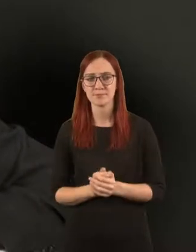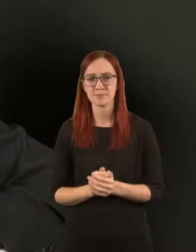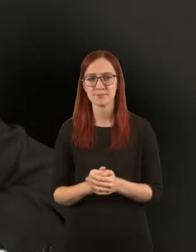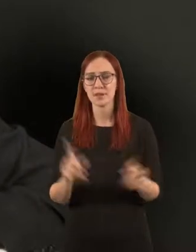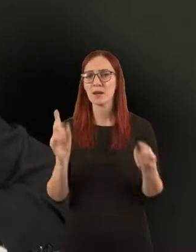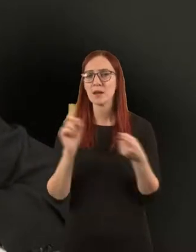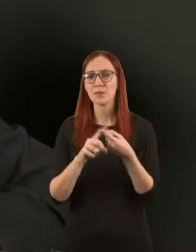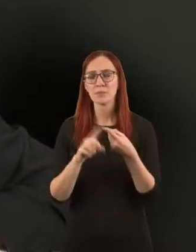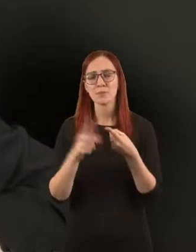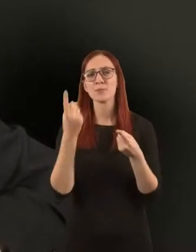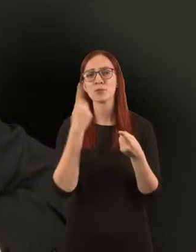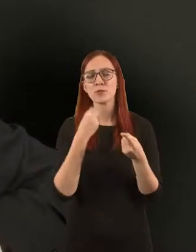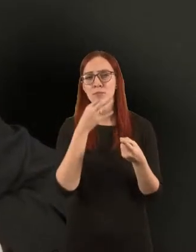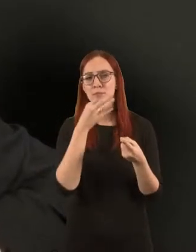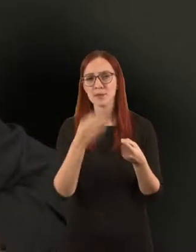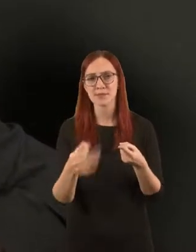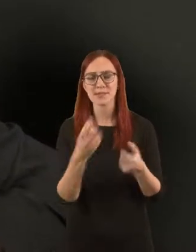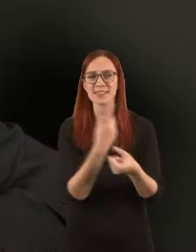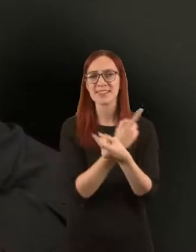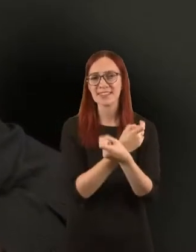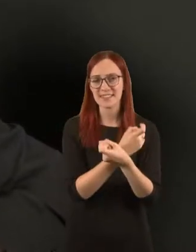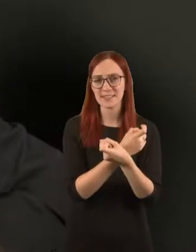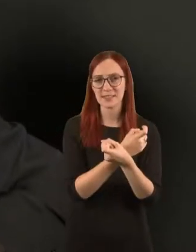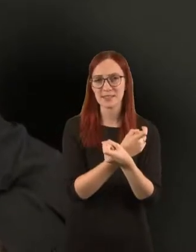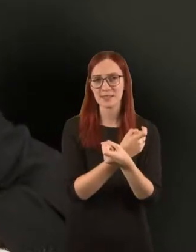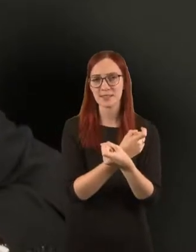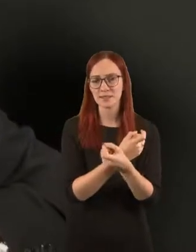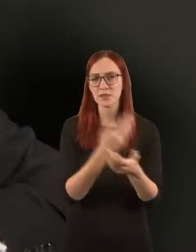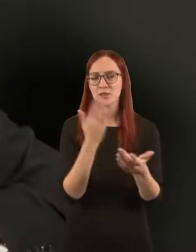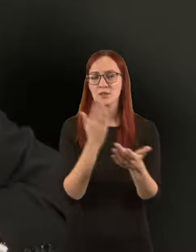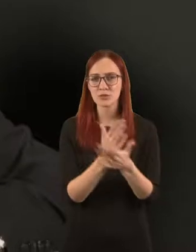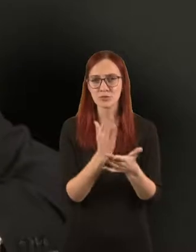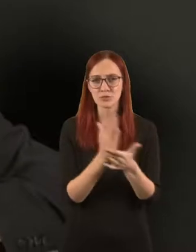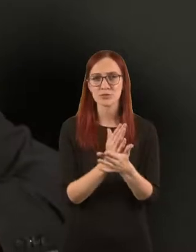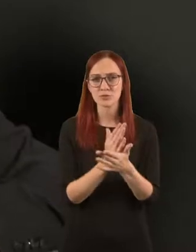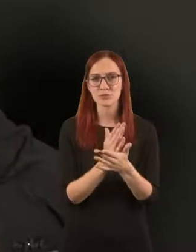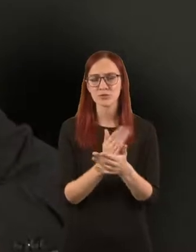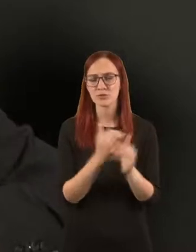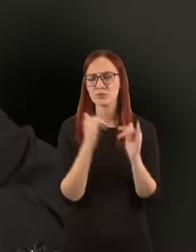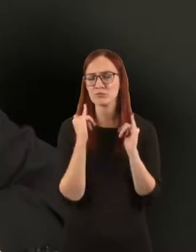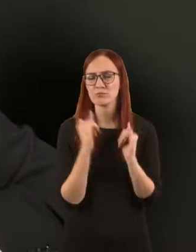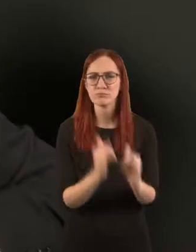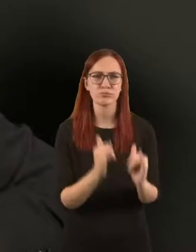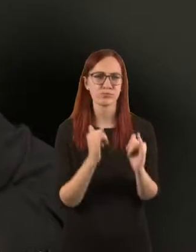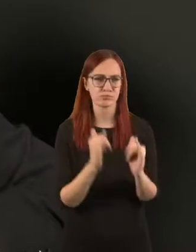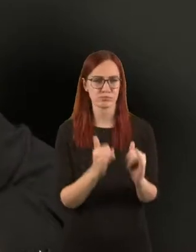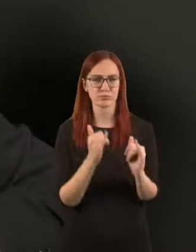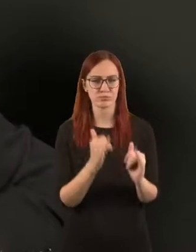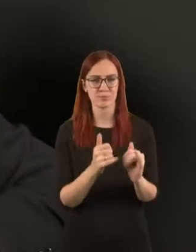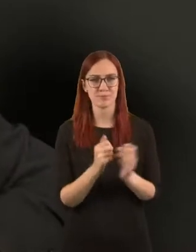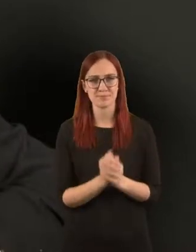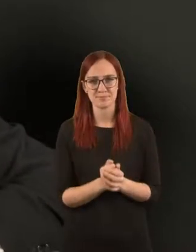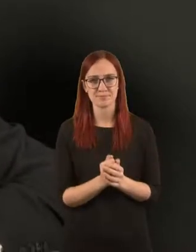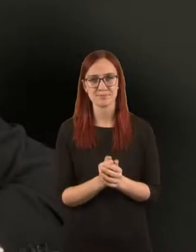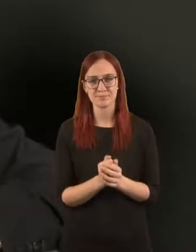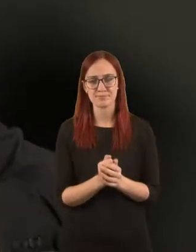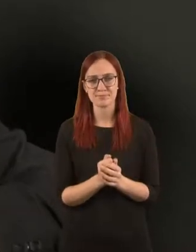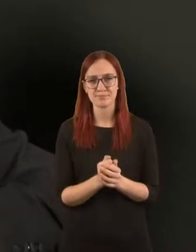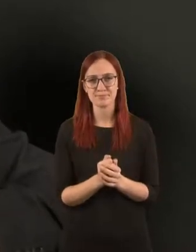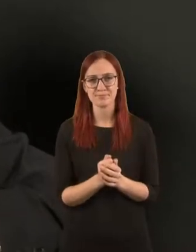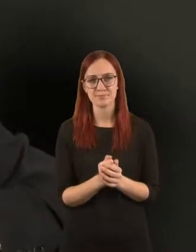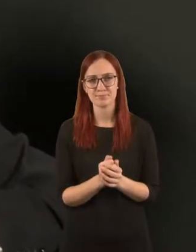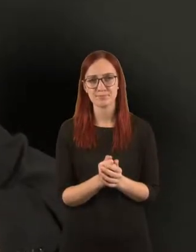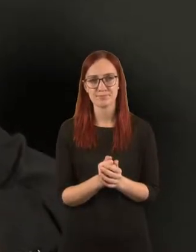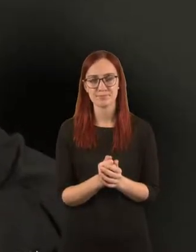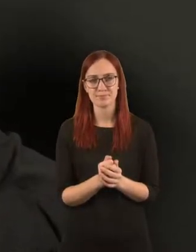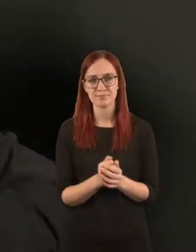for individual transportation at the moment. The vehicle lasts forever if you want, because diesel